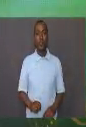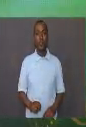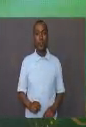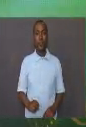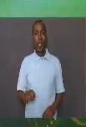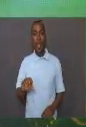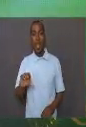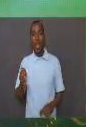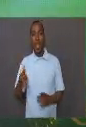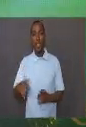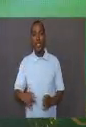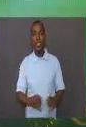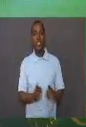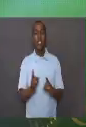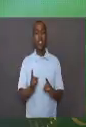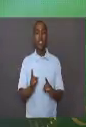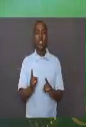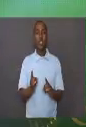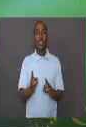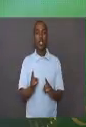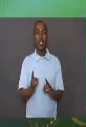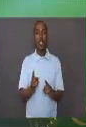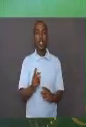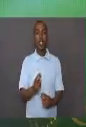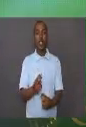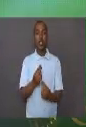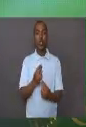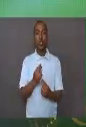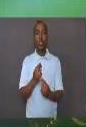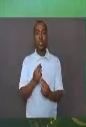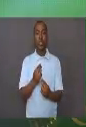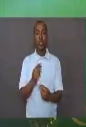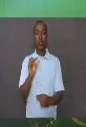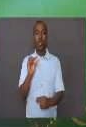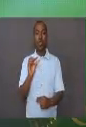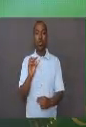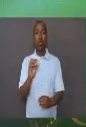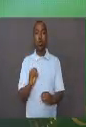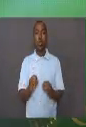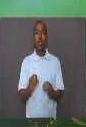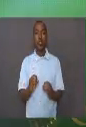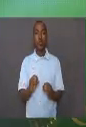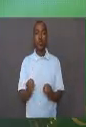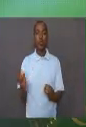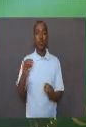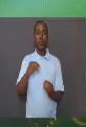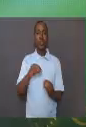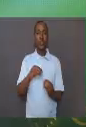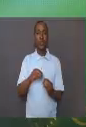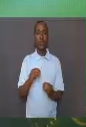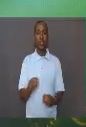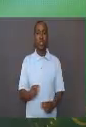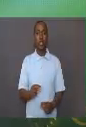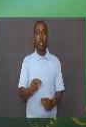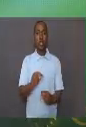The other way to provide nutrients to microorganisms is through a